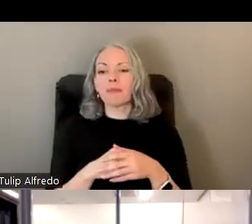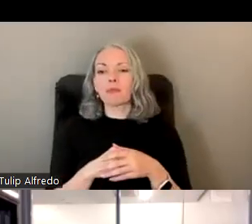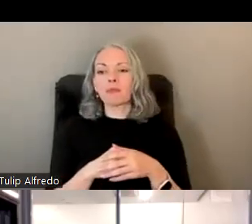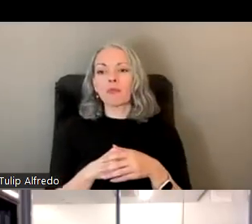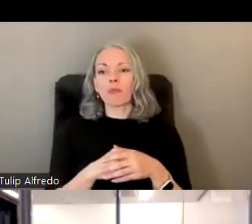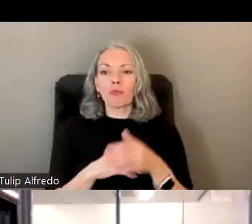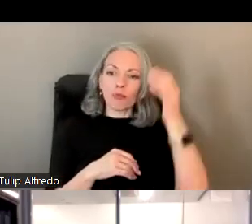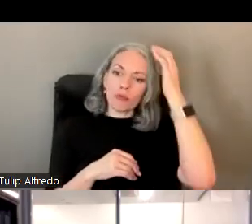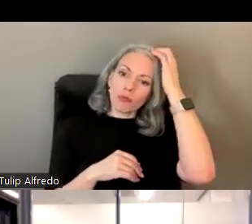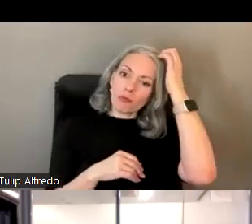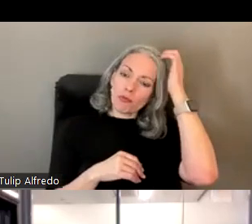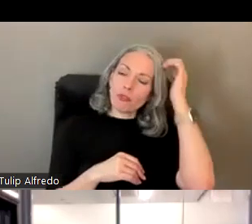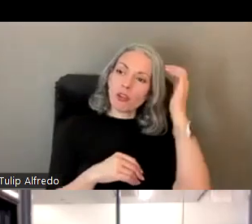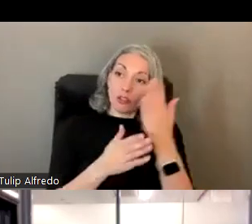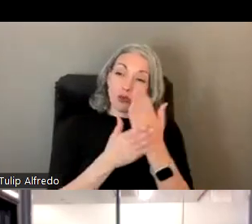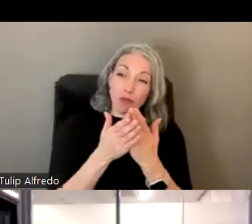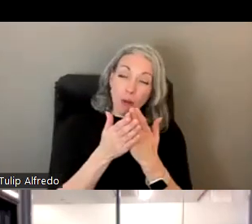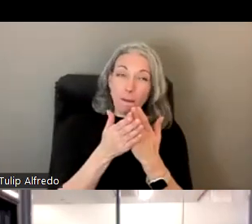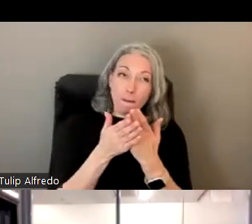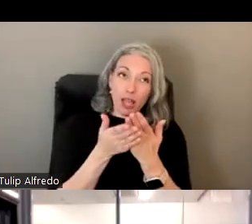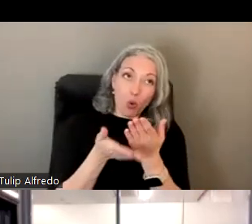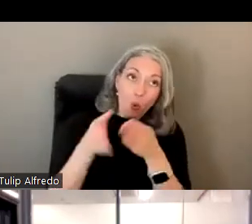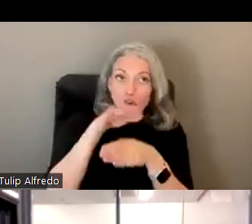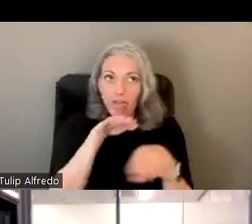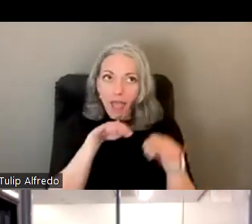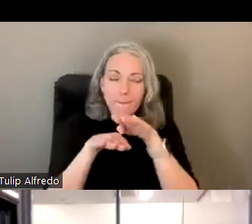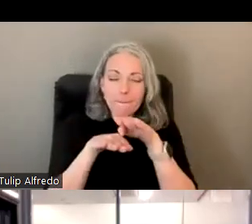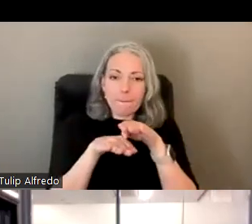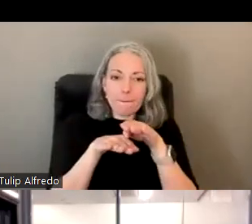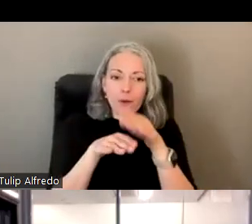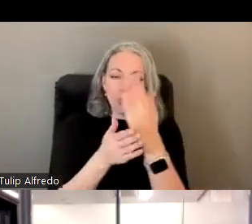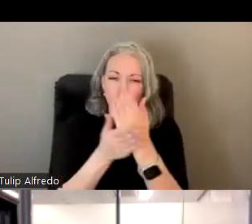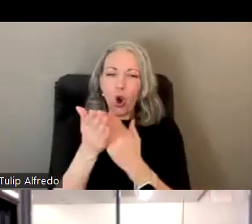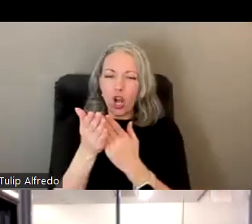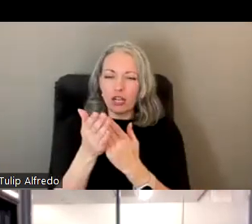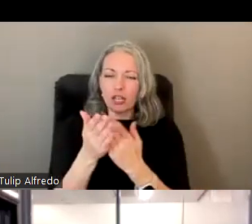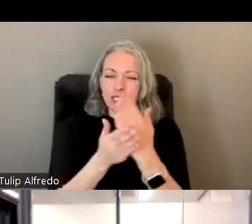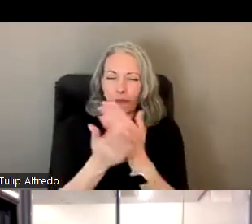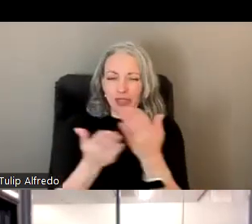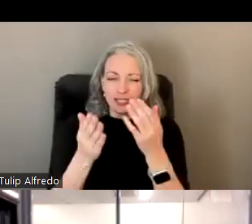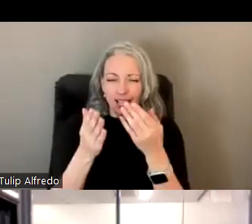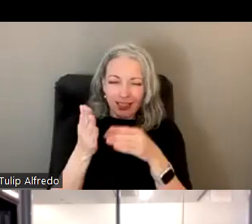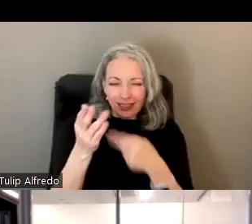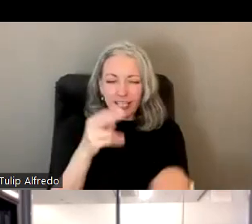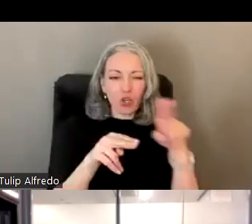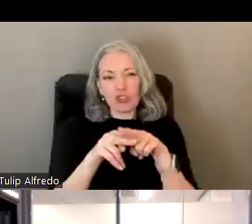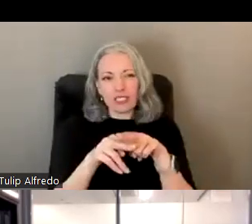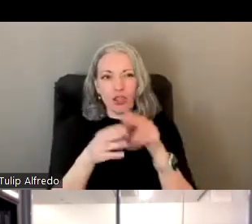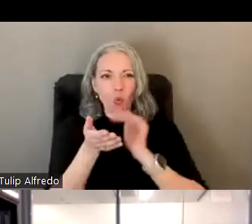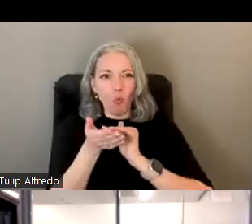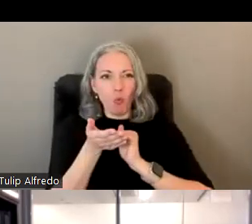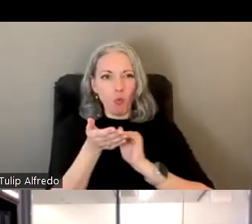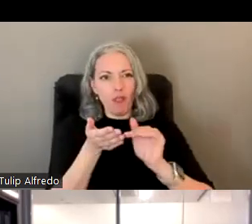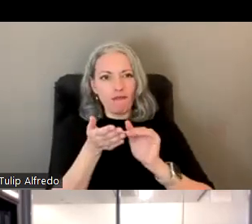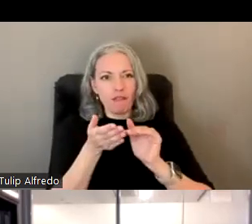So there's some overlap probably with part of this. I mean, some of the things like increasing waiver slots, you know, that's